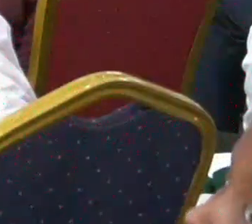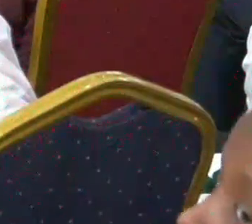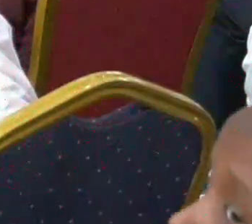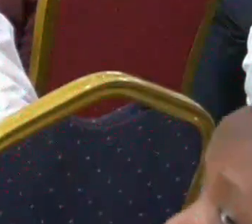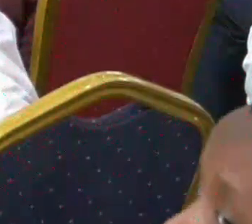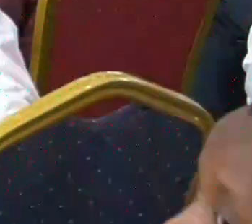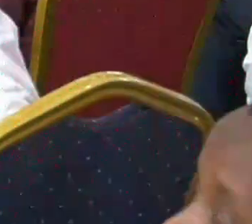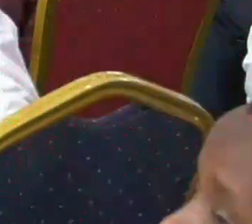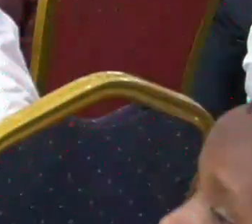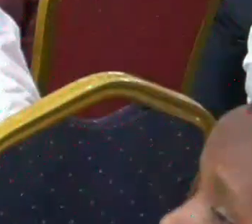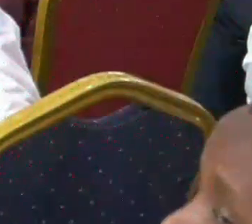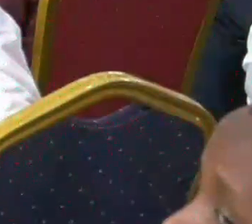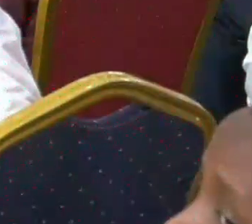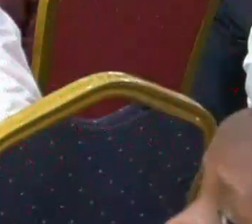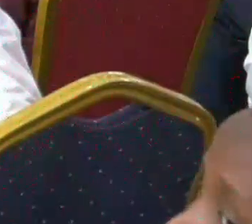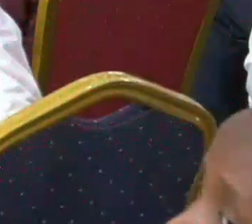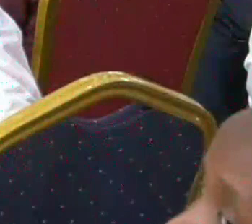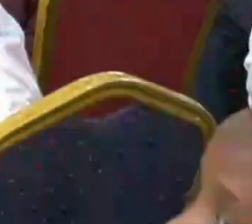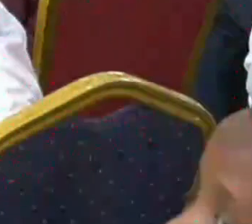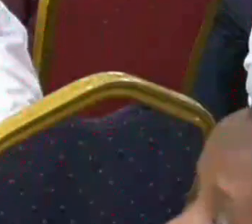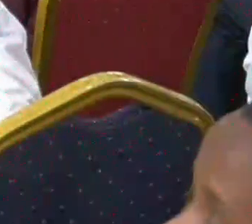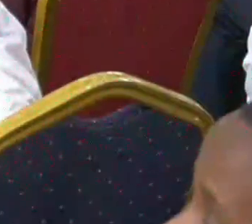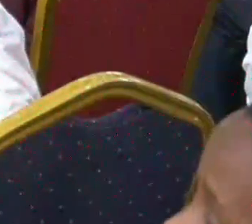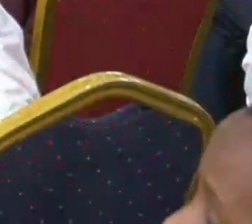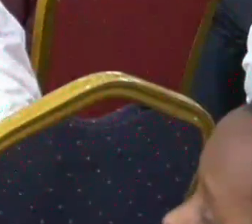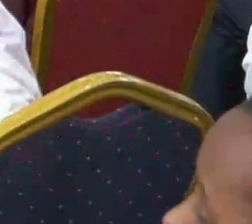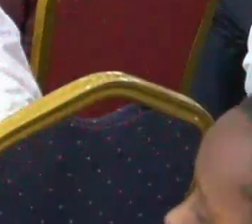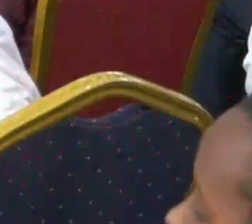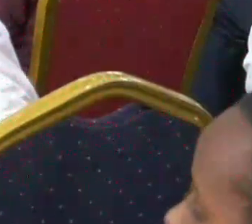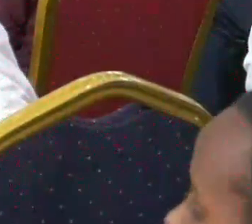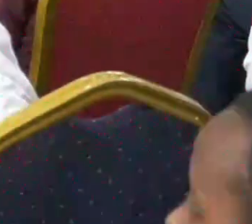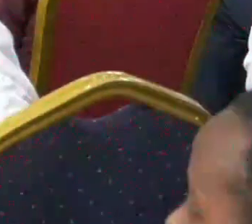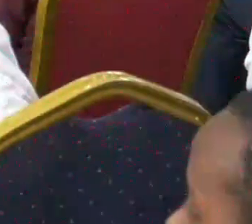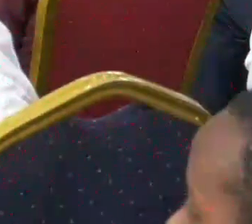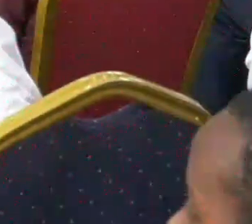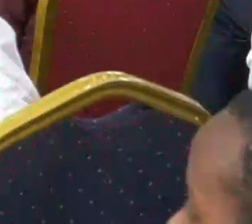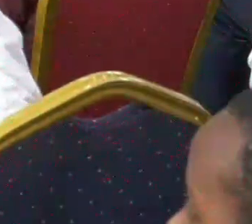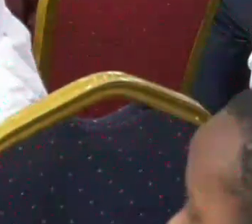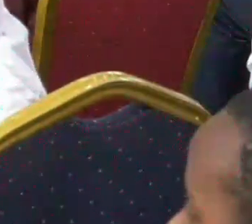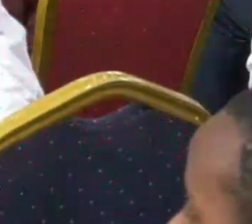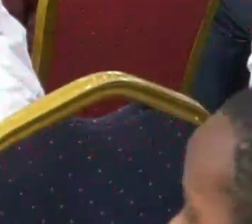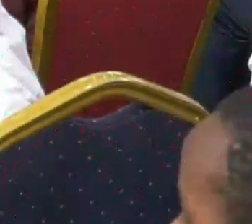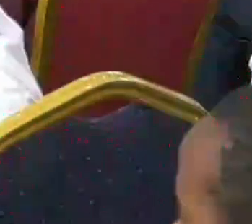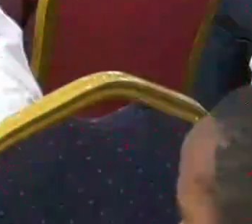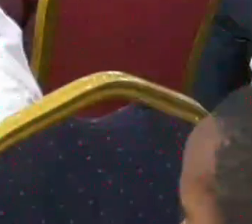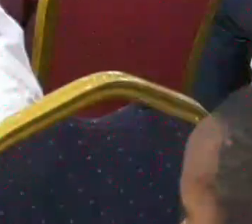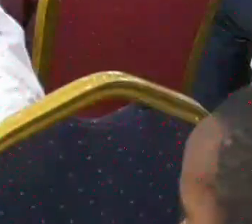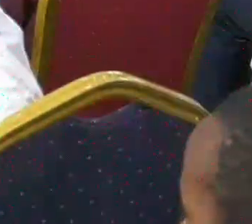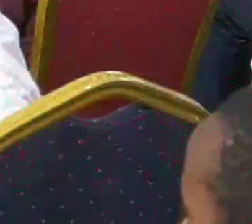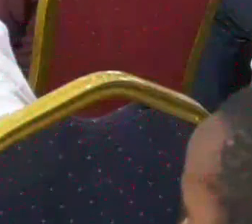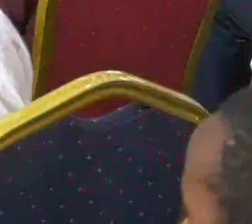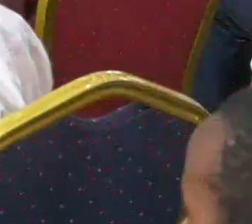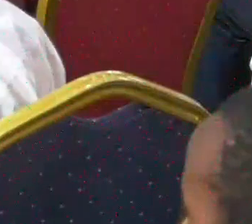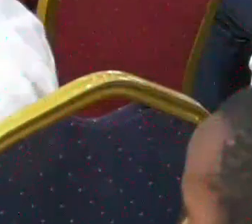question. I'm requesting that we allow our team to present first, because we have a team, our